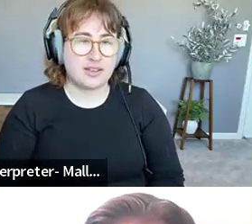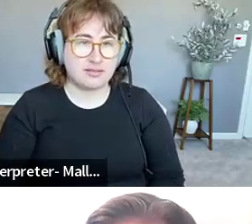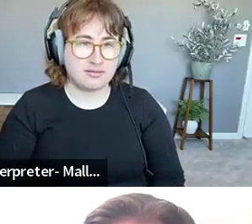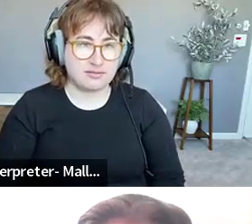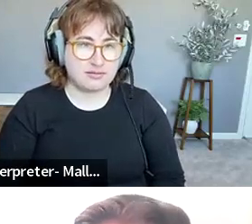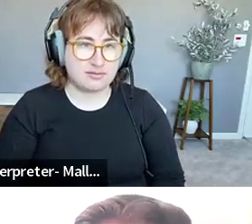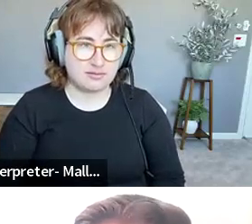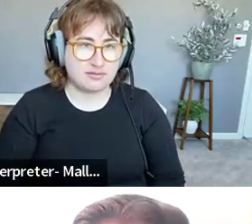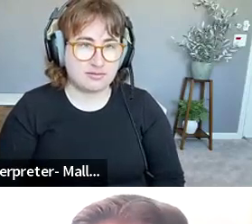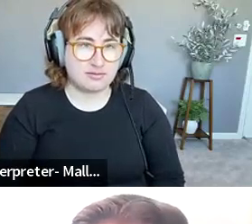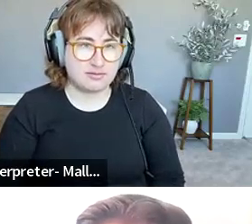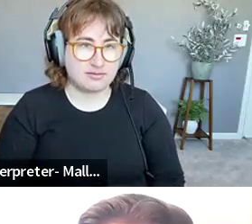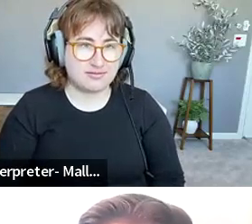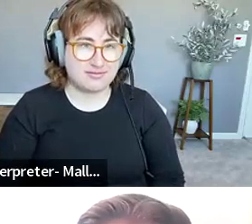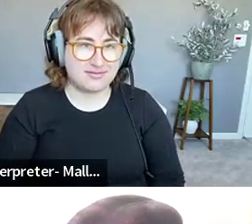Wednesday.